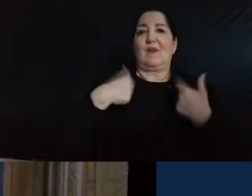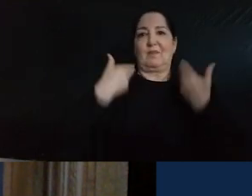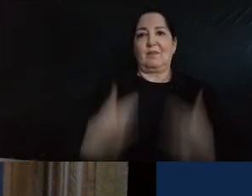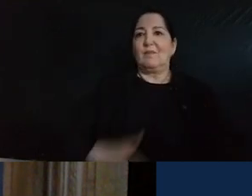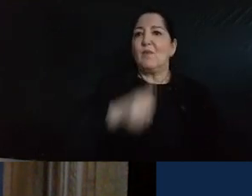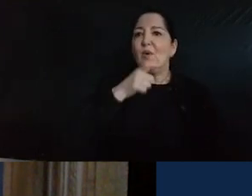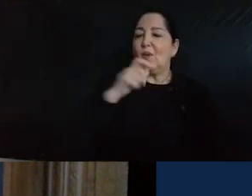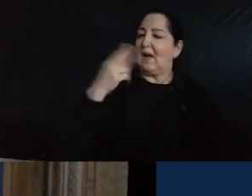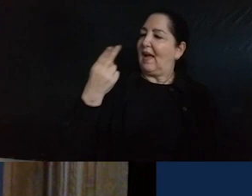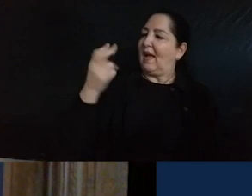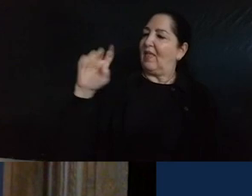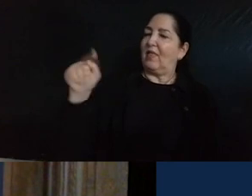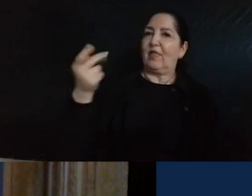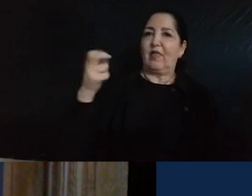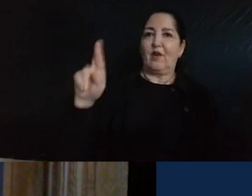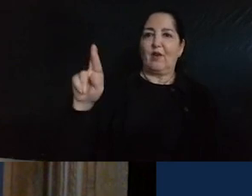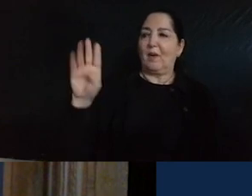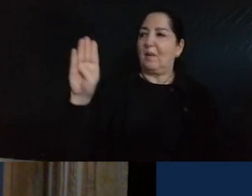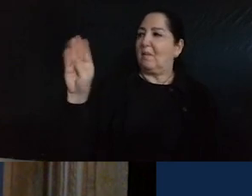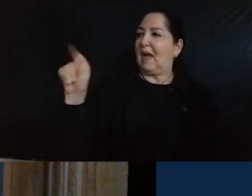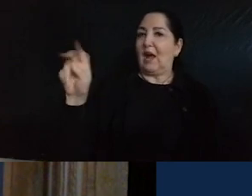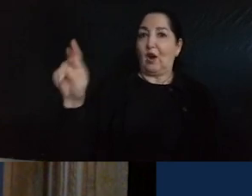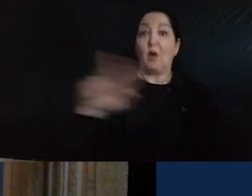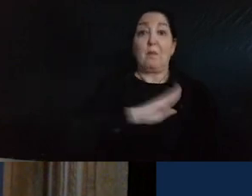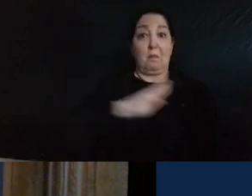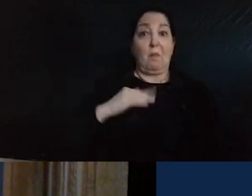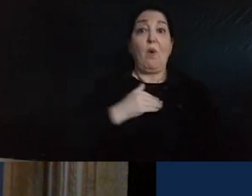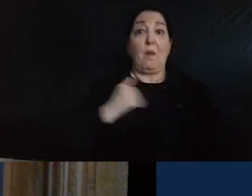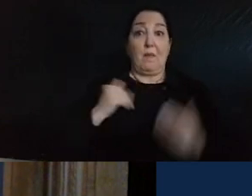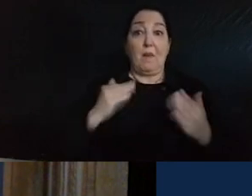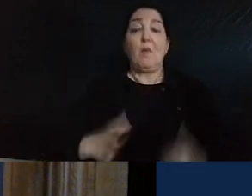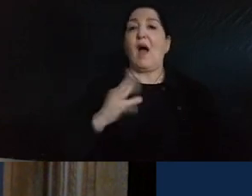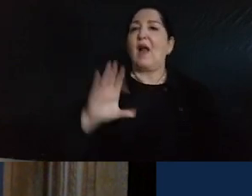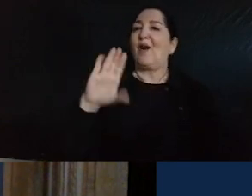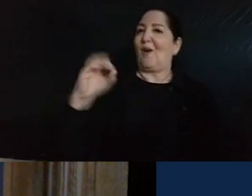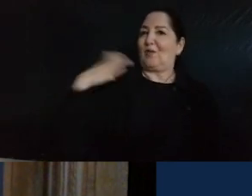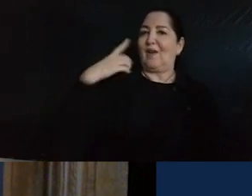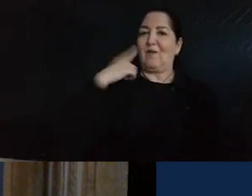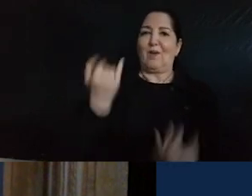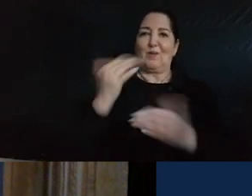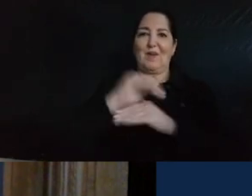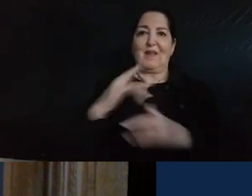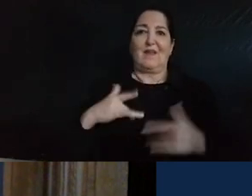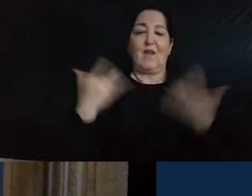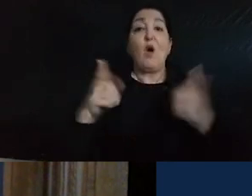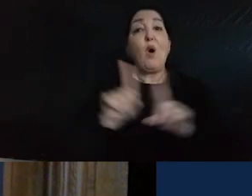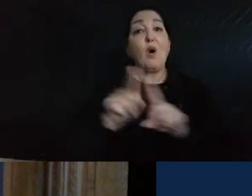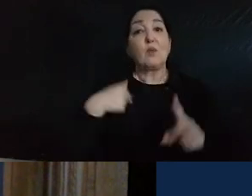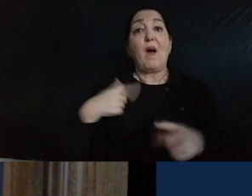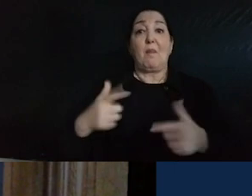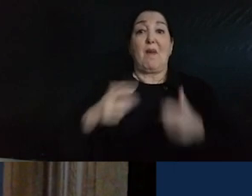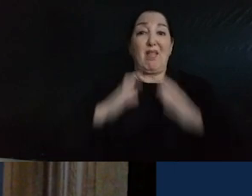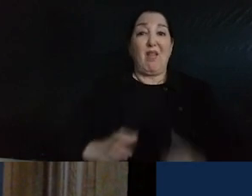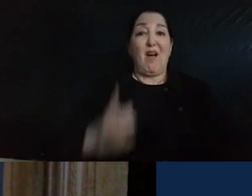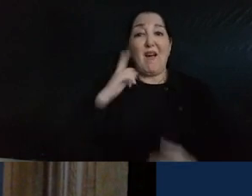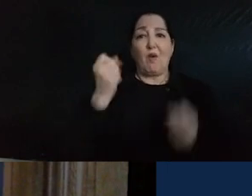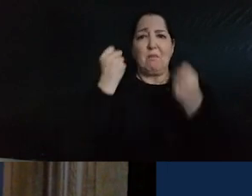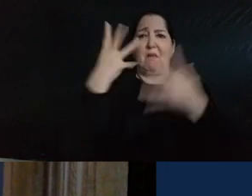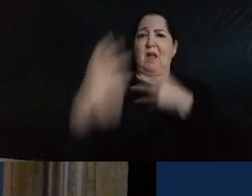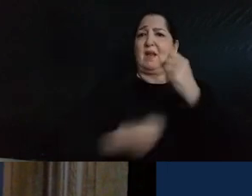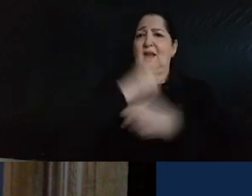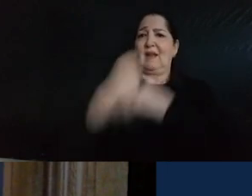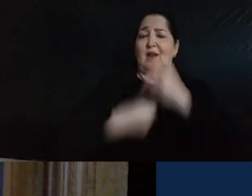I'm Heather Baker, a CHC board member and a co-chair of tonight's event. I am also a longtime client